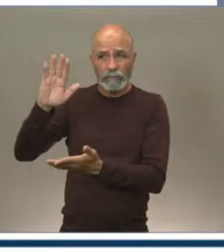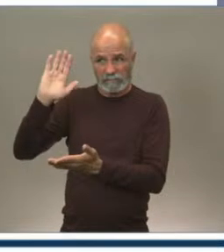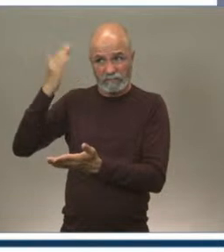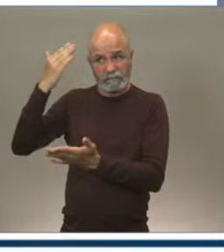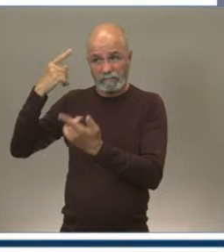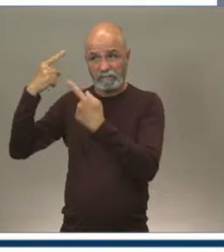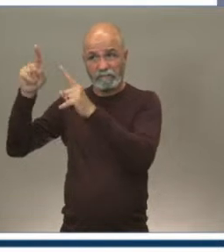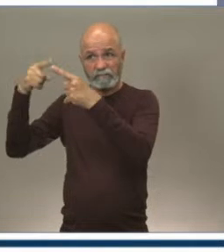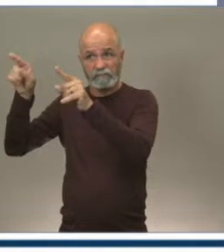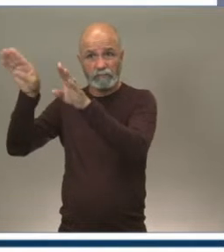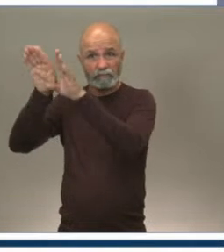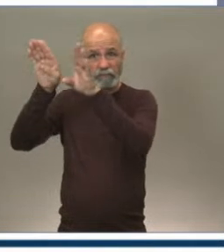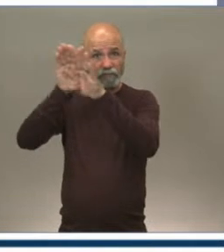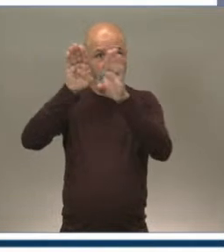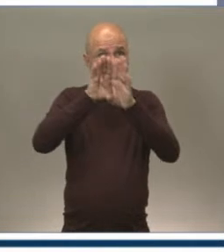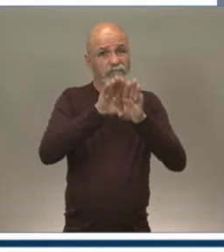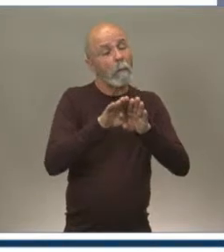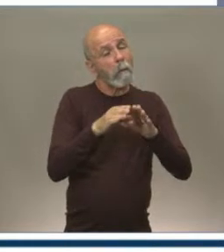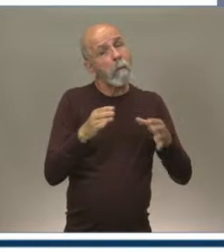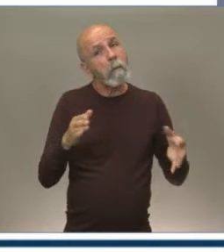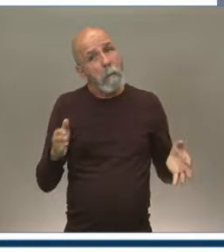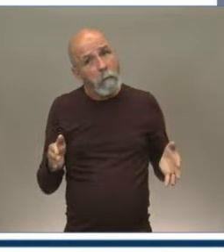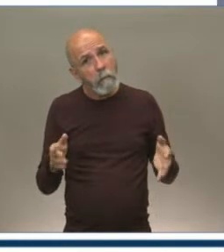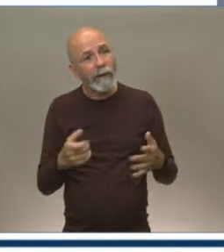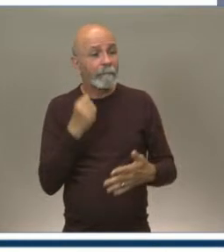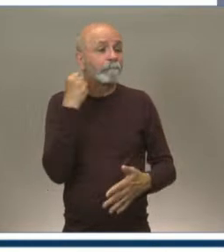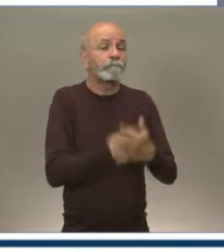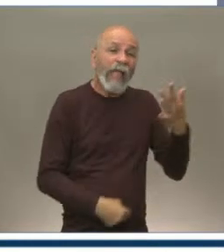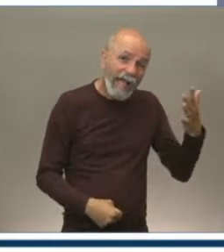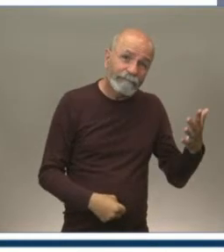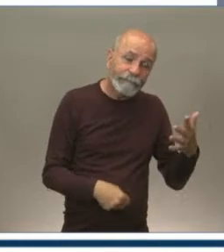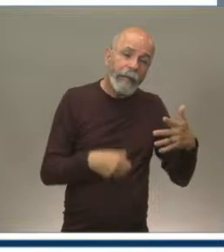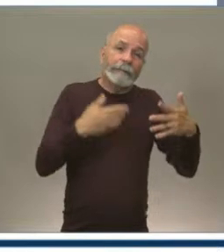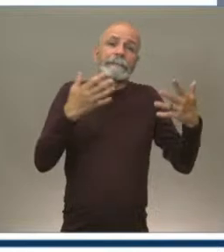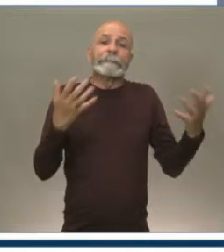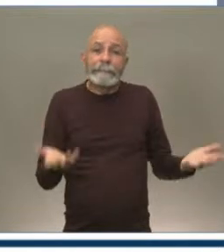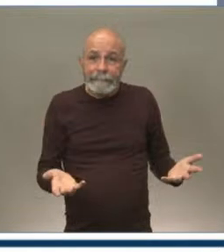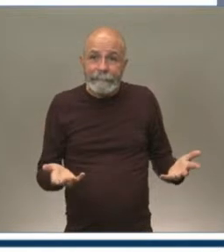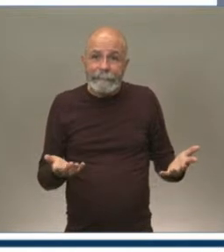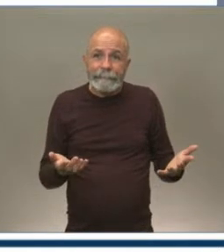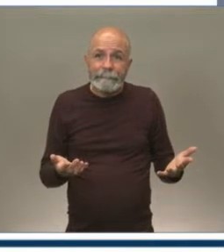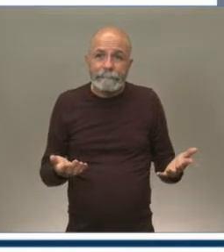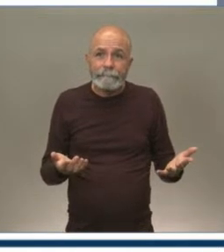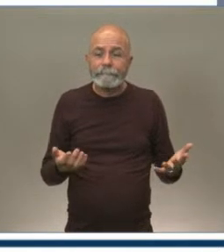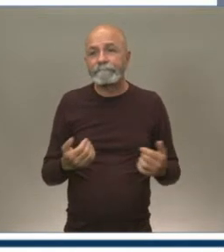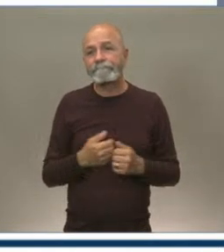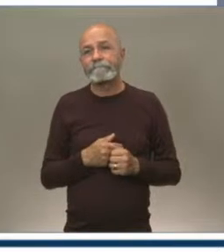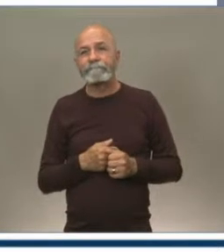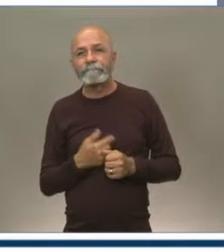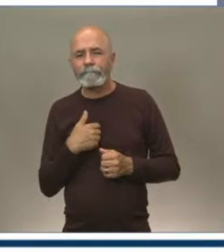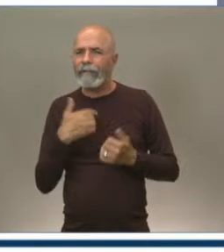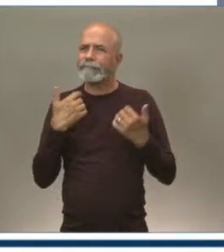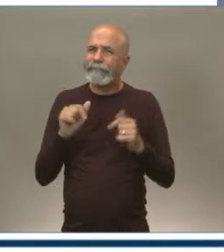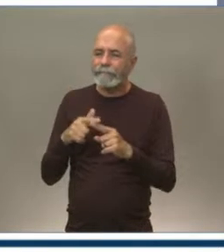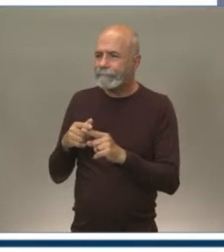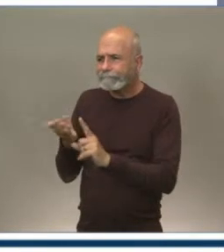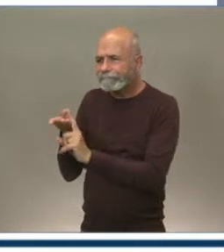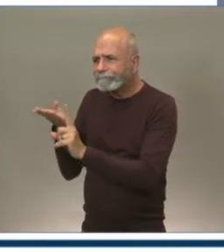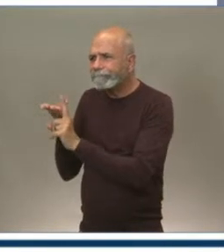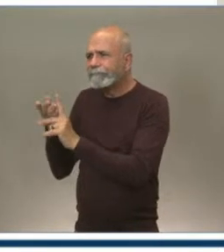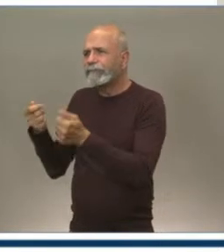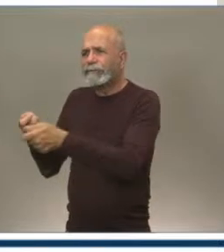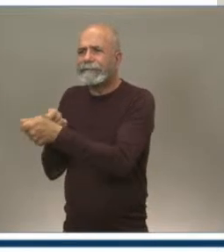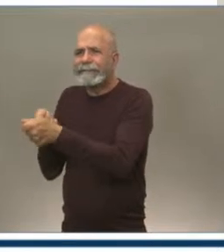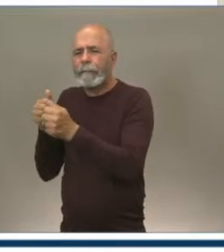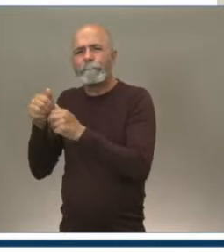the fines are there for a reason. But we need to continue to look out for one another and get vaccinated and follow the restrictions. Next,